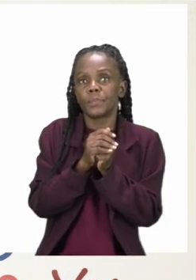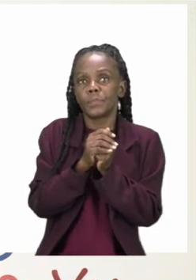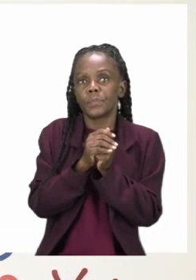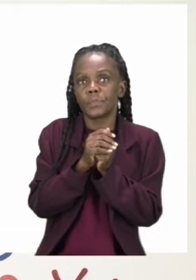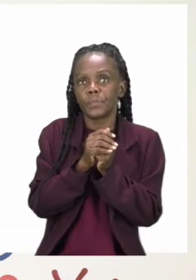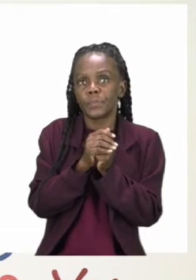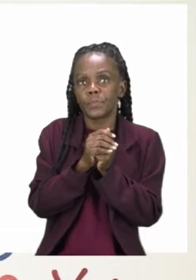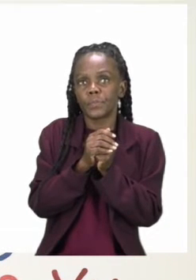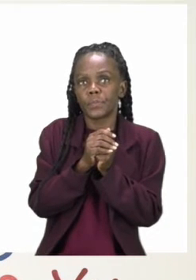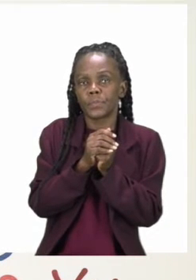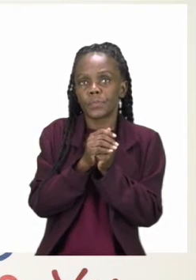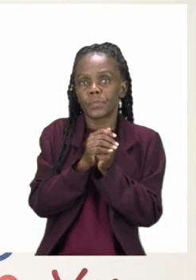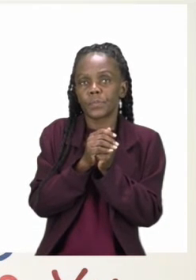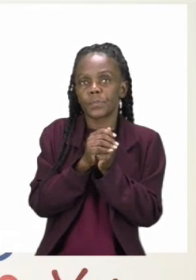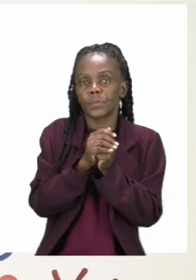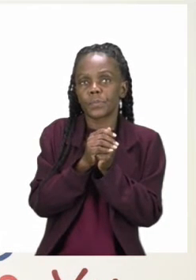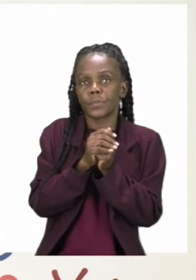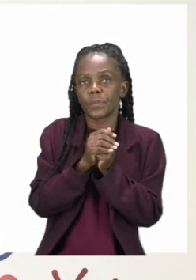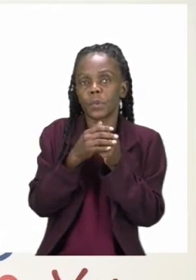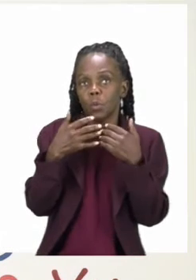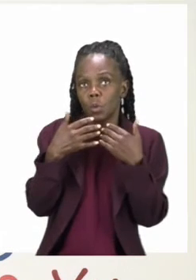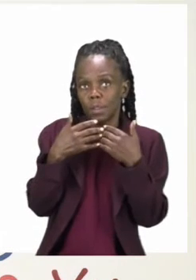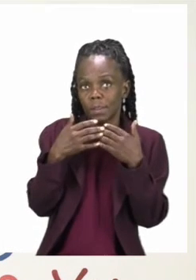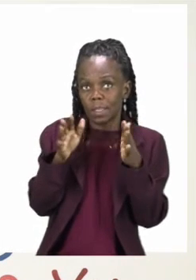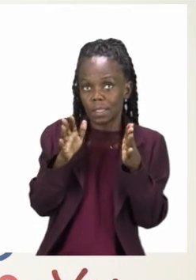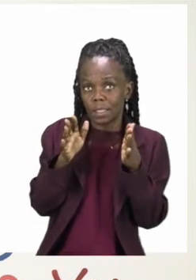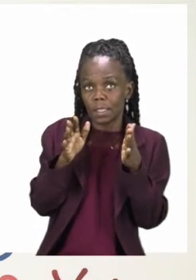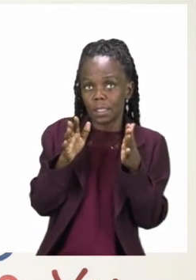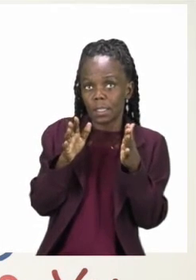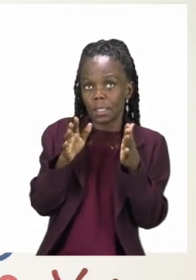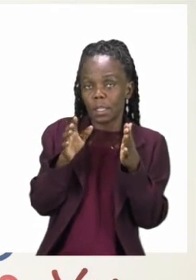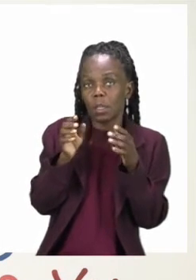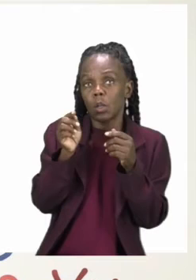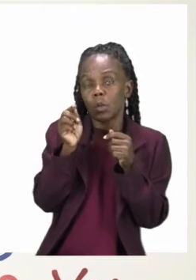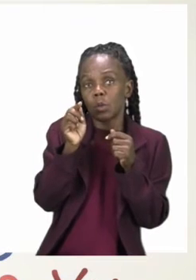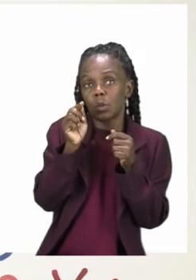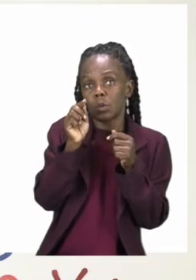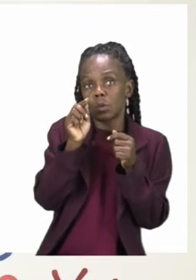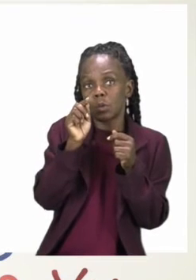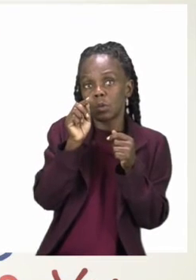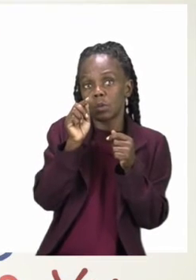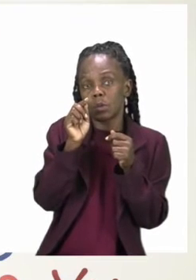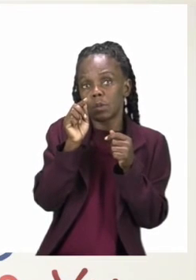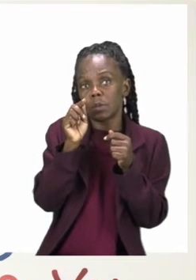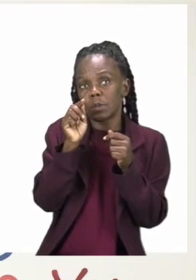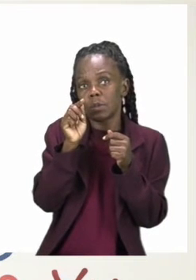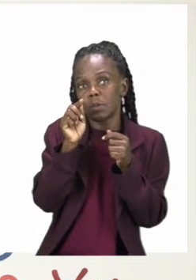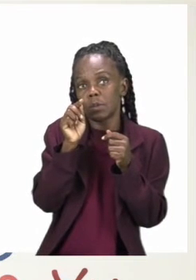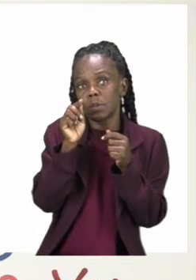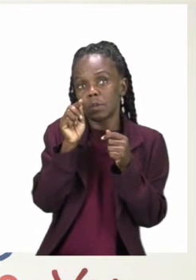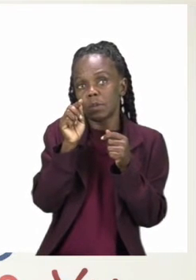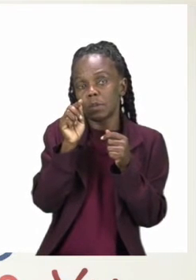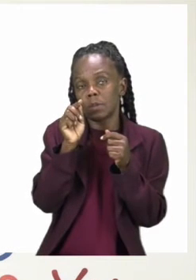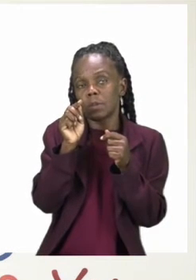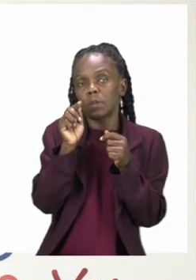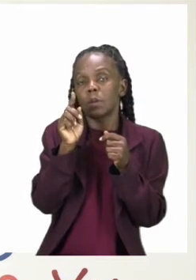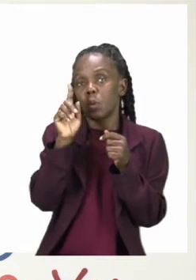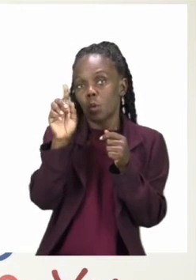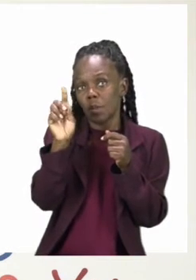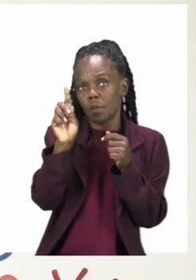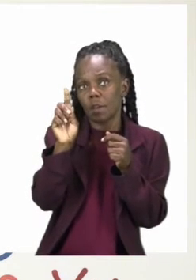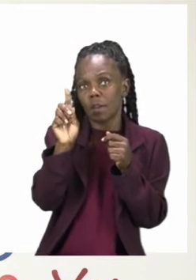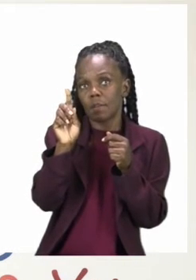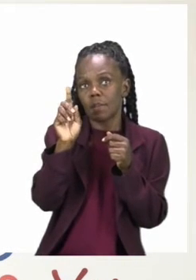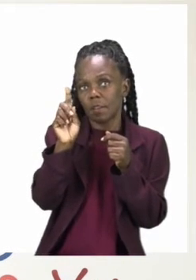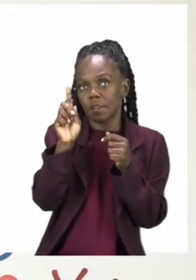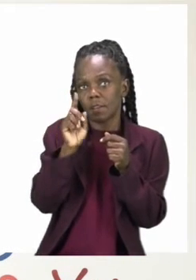O. So we're going to start by going this direction, but before we do that, let's do it with our finger. We're going